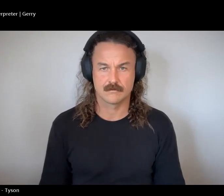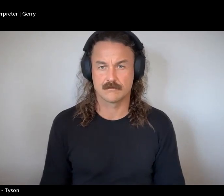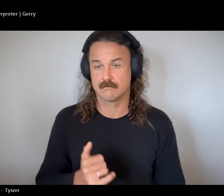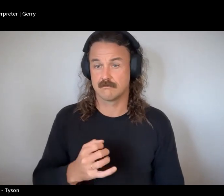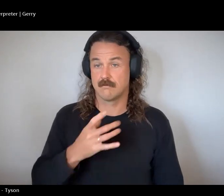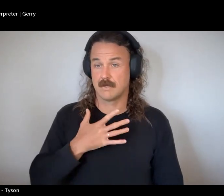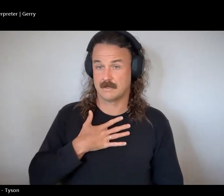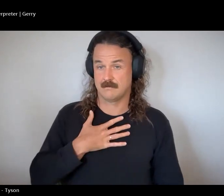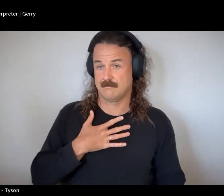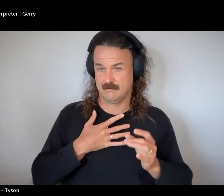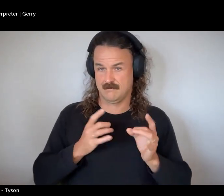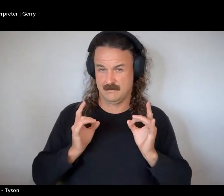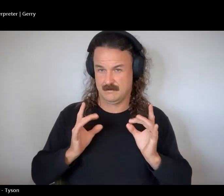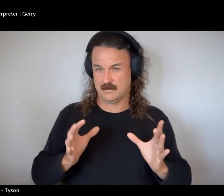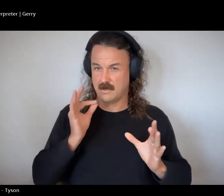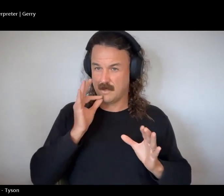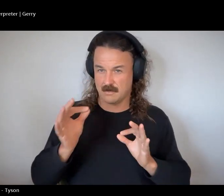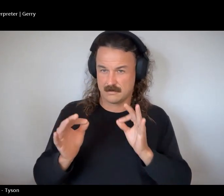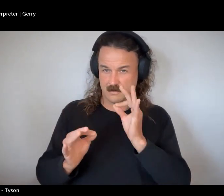to people.